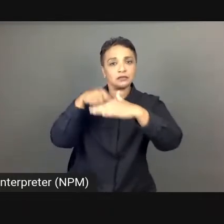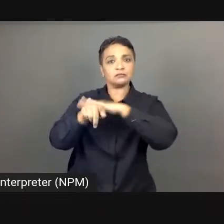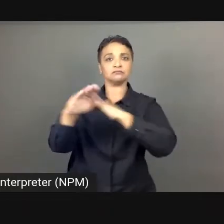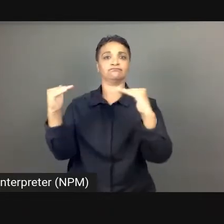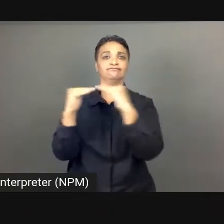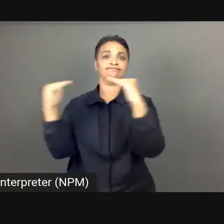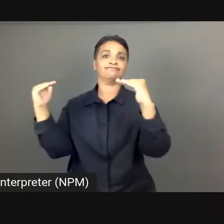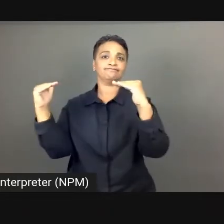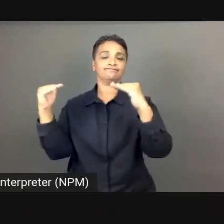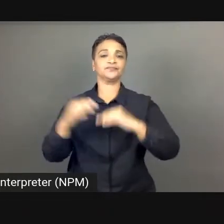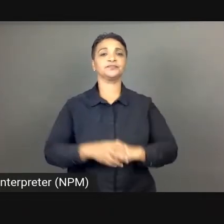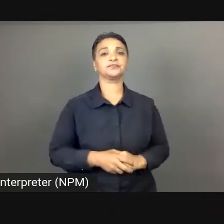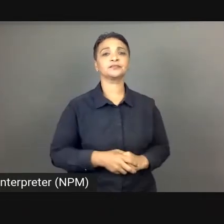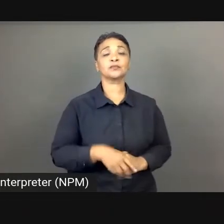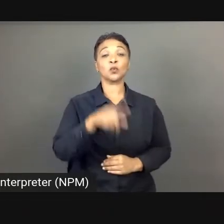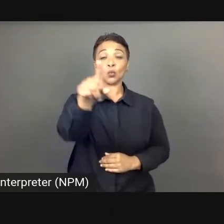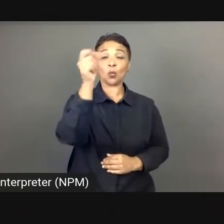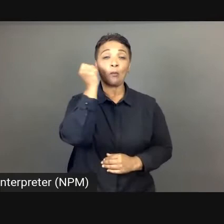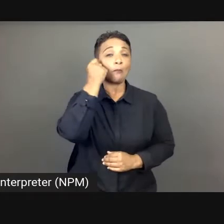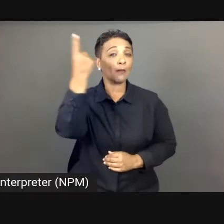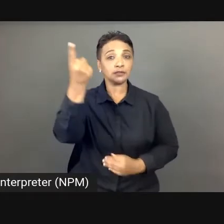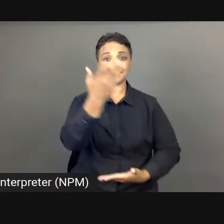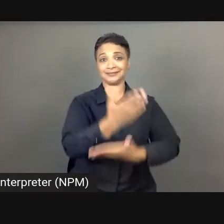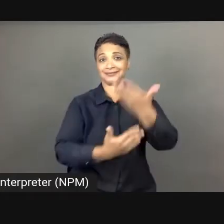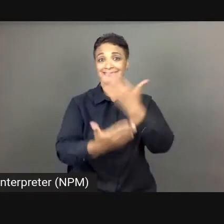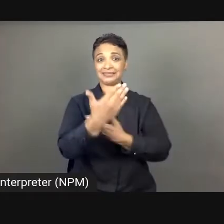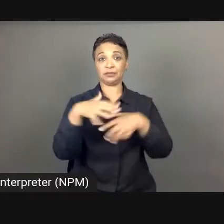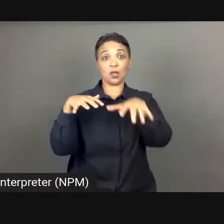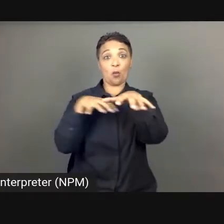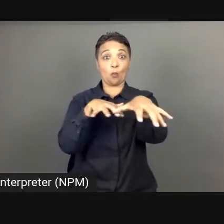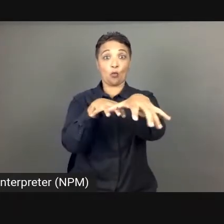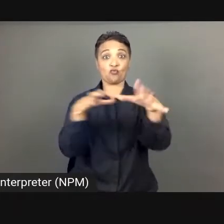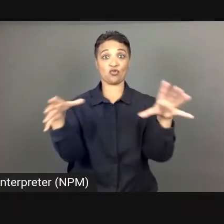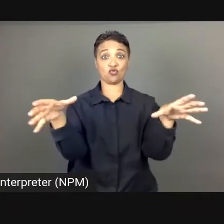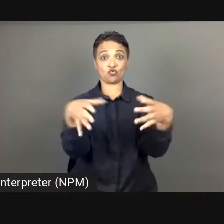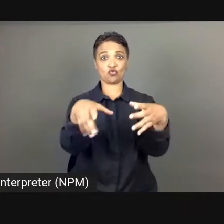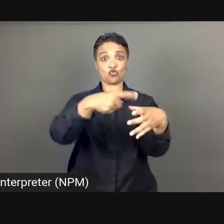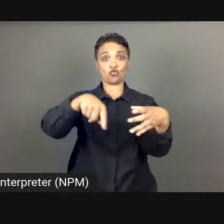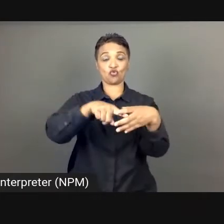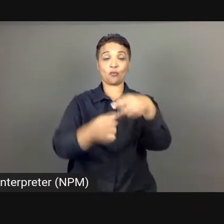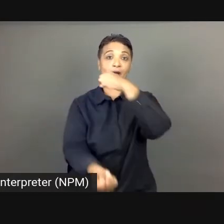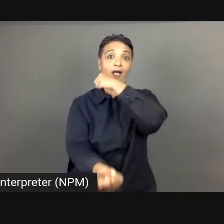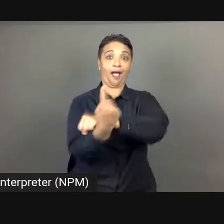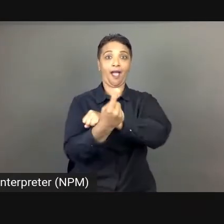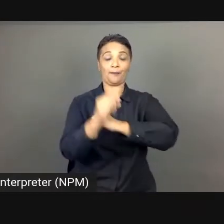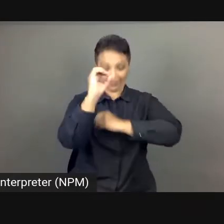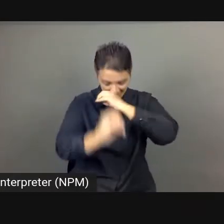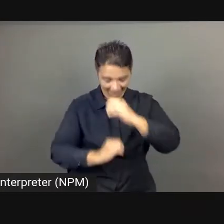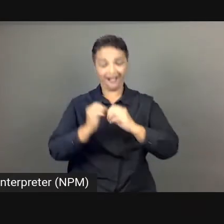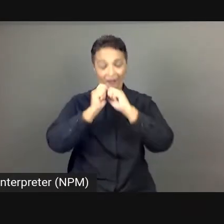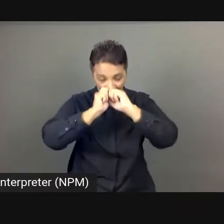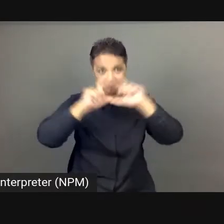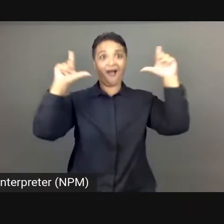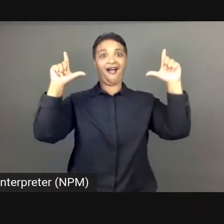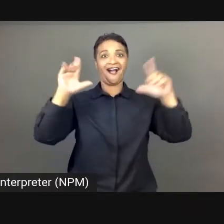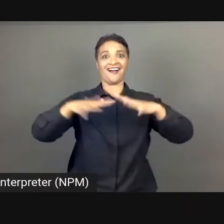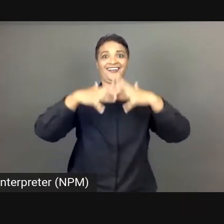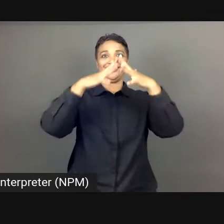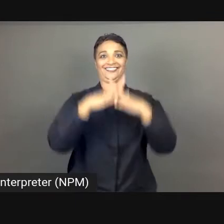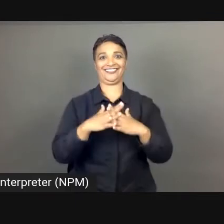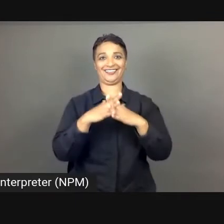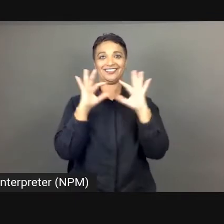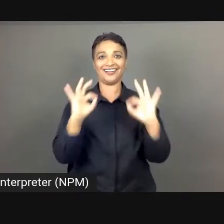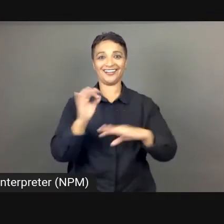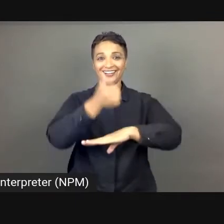disability movement, you must first understand that this wasn't just something that came overnight. It's because first, disability in our